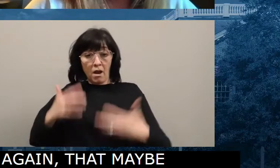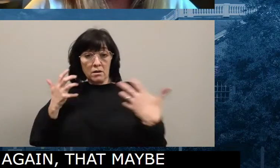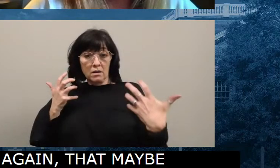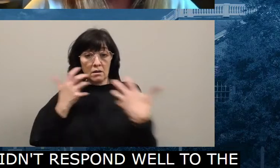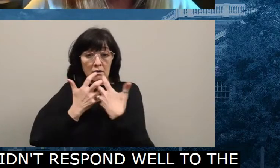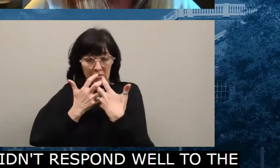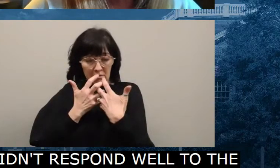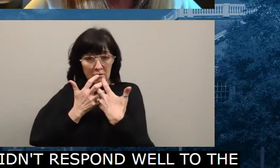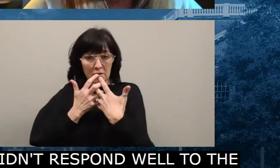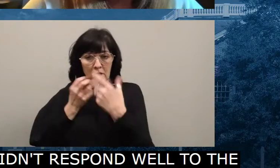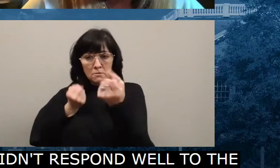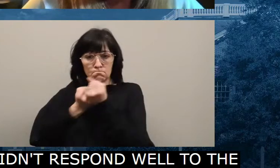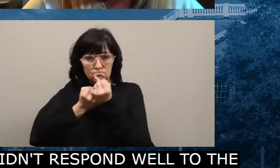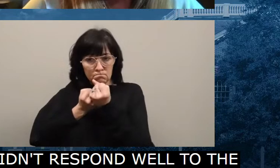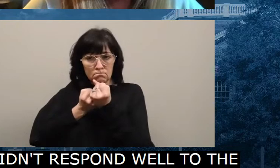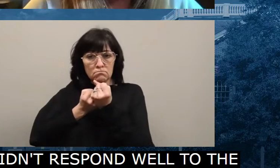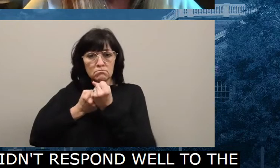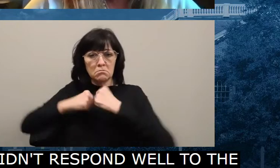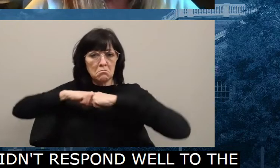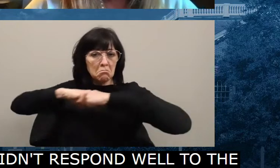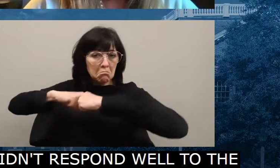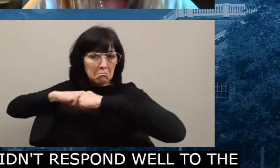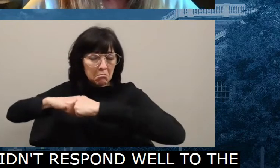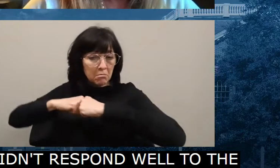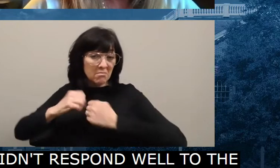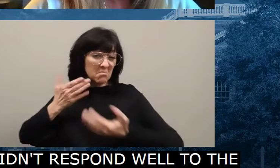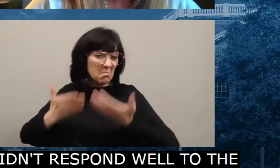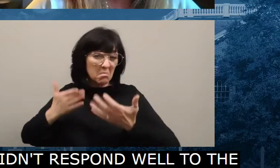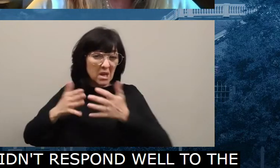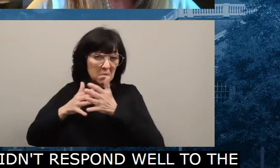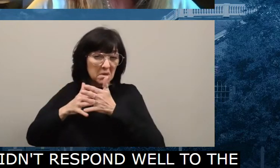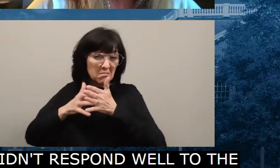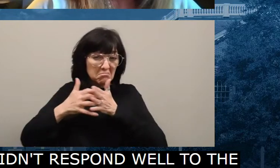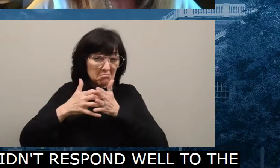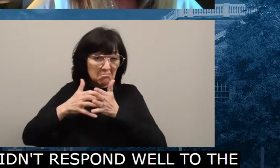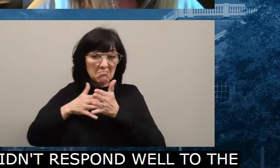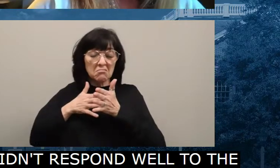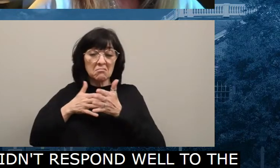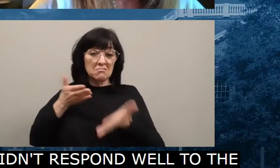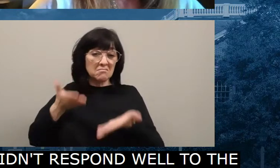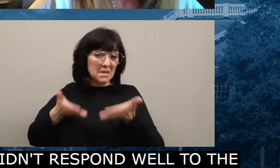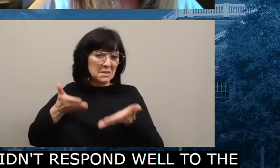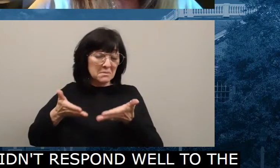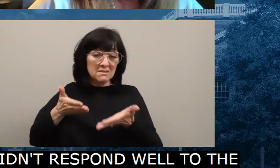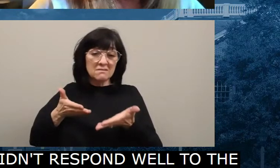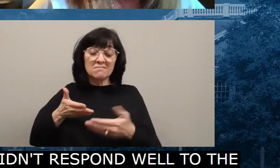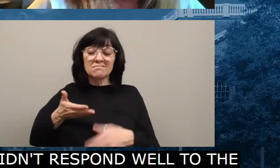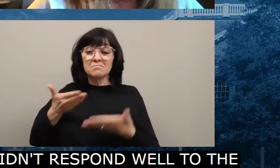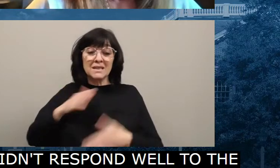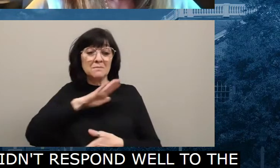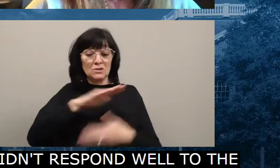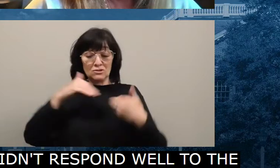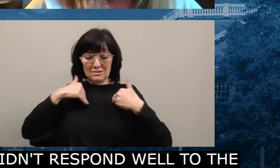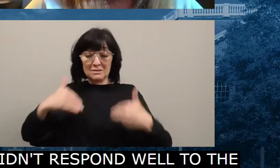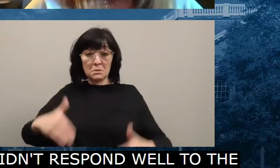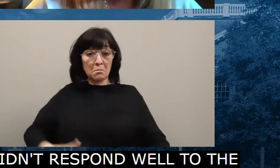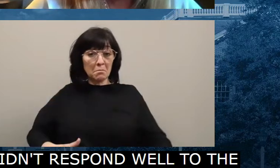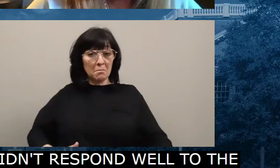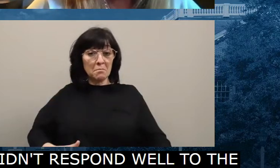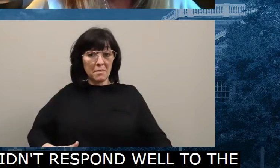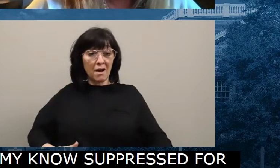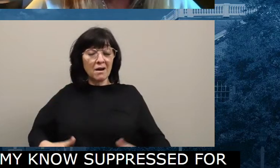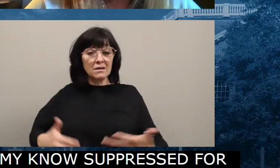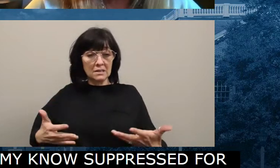immunosuppressed for some reason. But it also could be a combination of maybe an